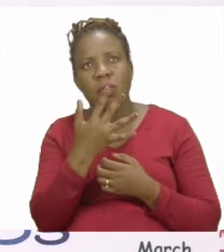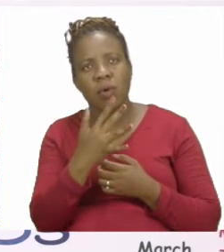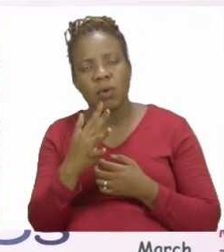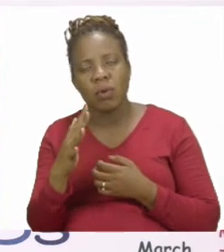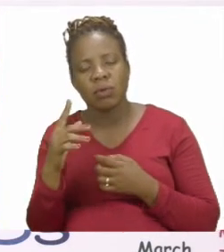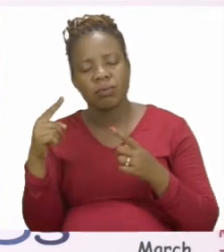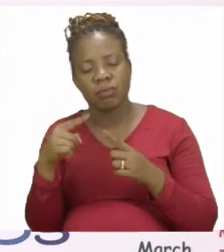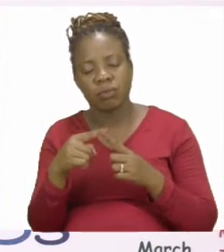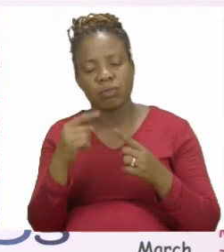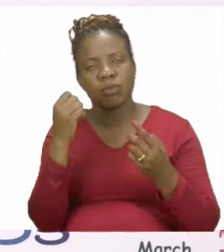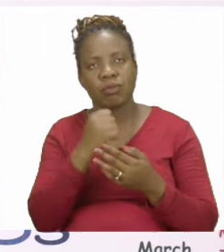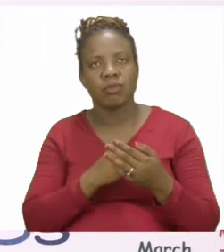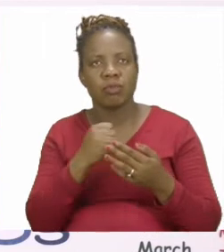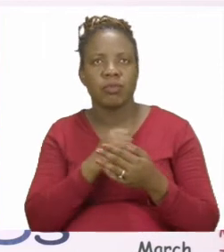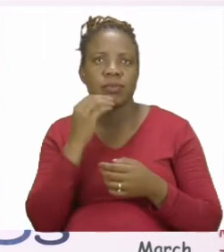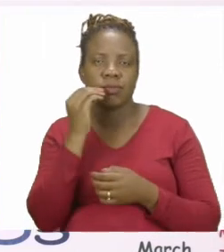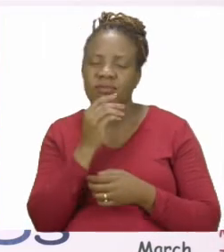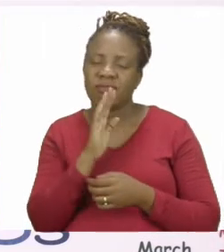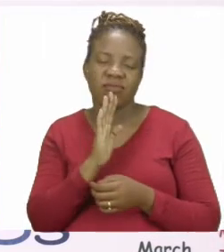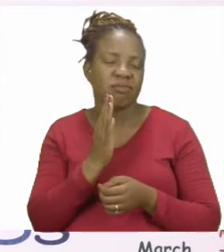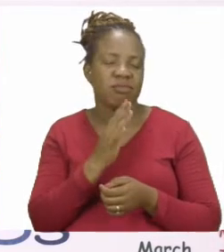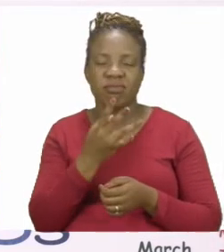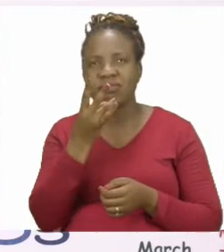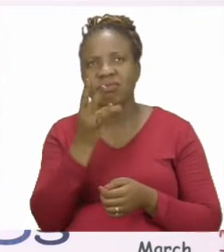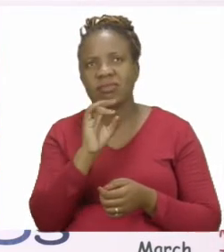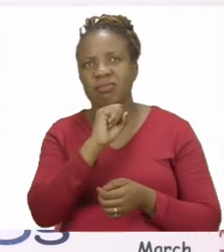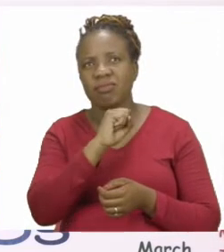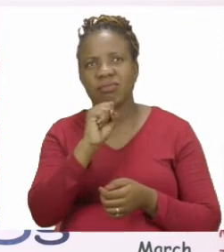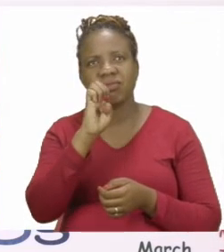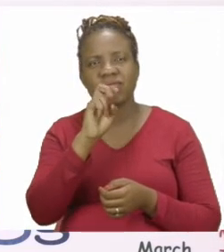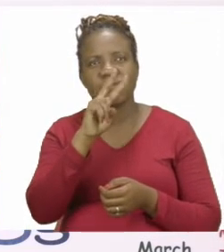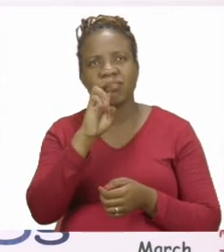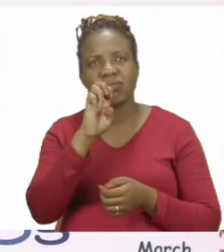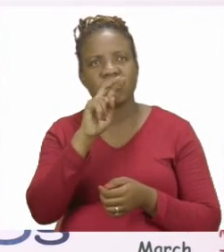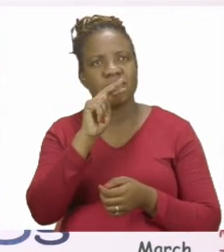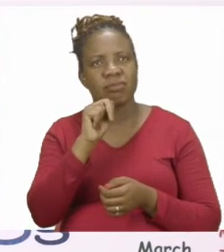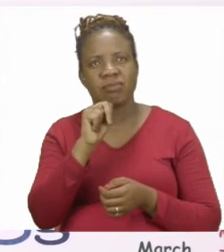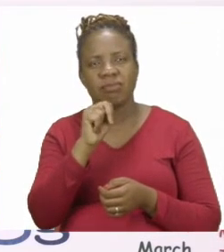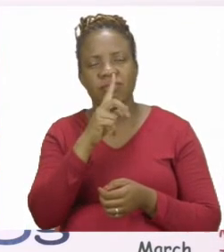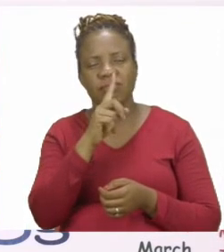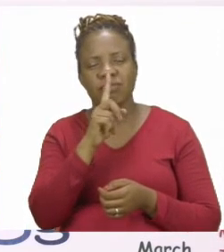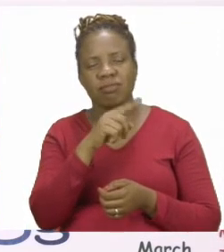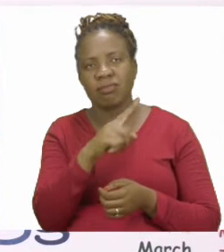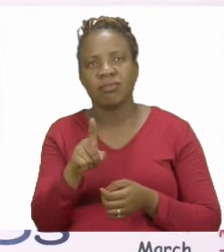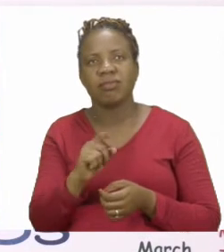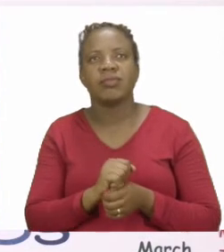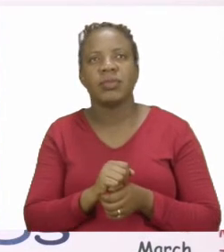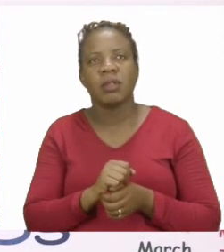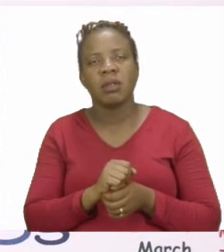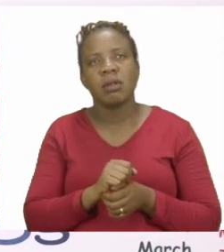food. No, I don't think 7 fits there. Let's try the second word. We